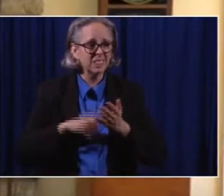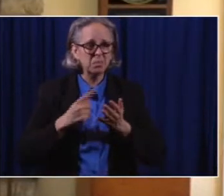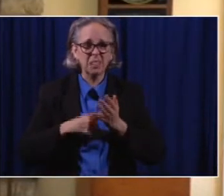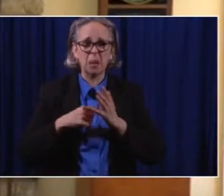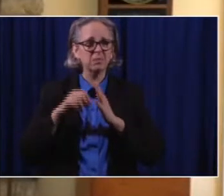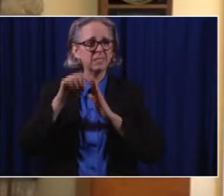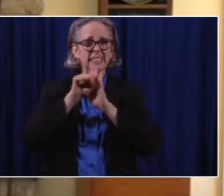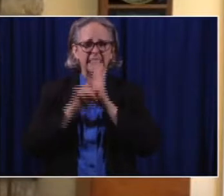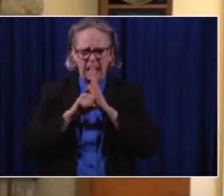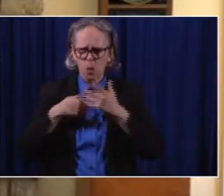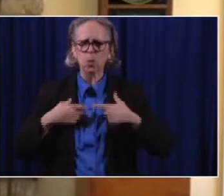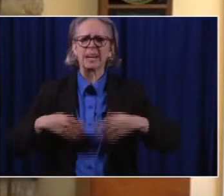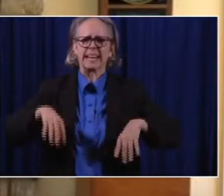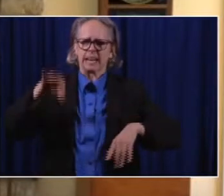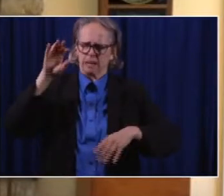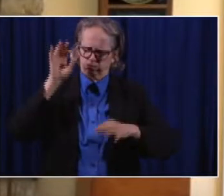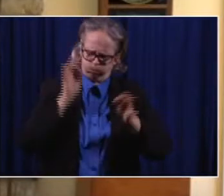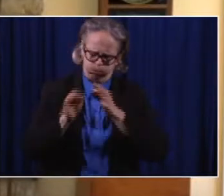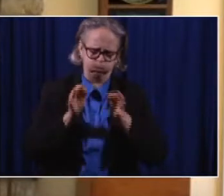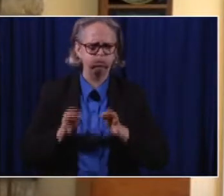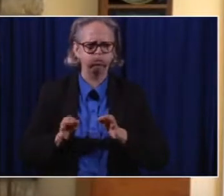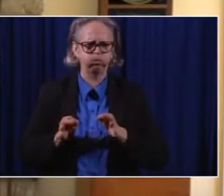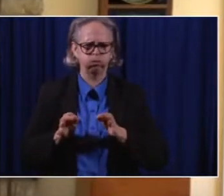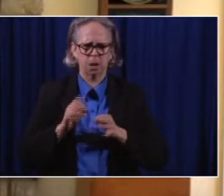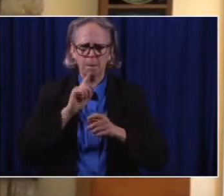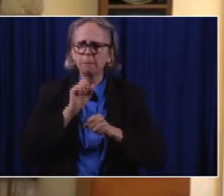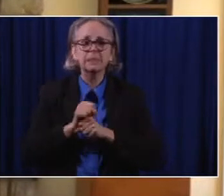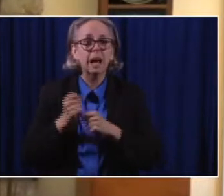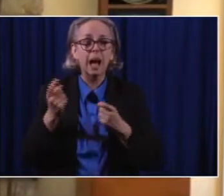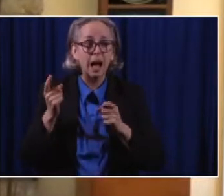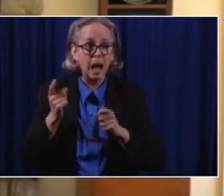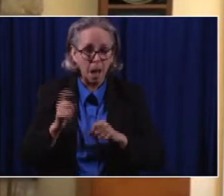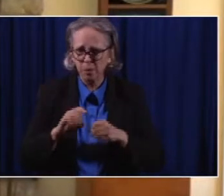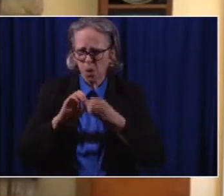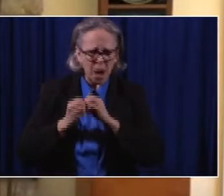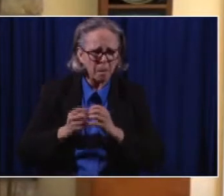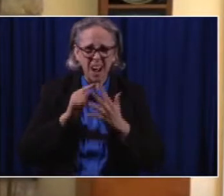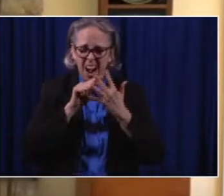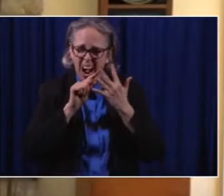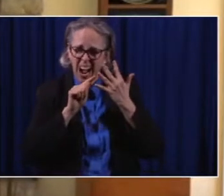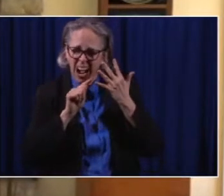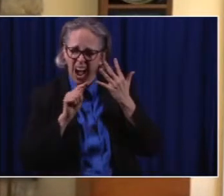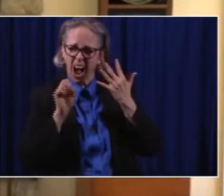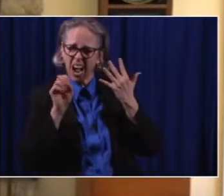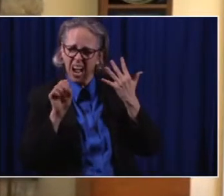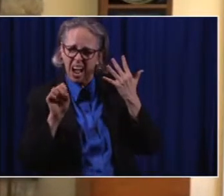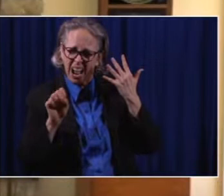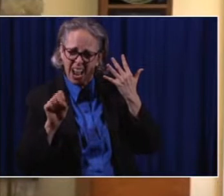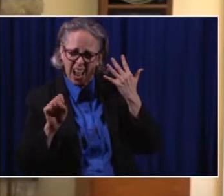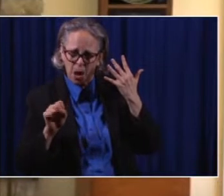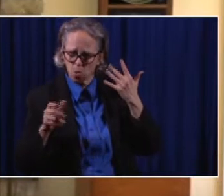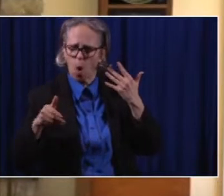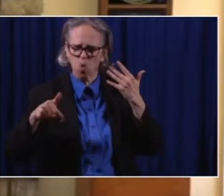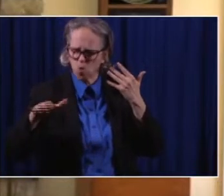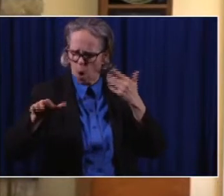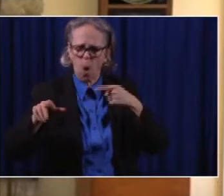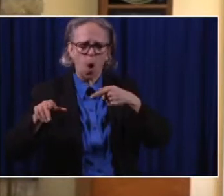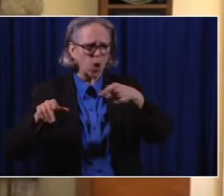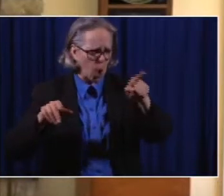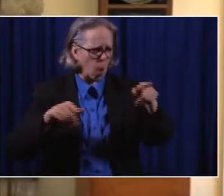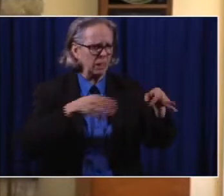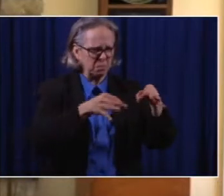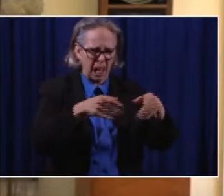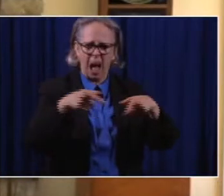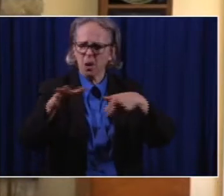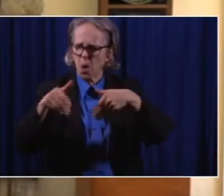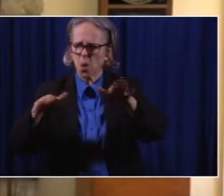is going on, what the numbers do show. And not everybody's got a busy life. Not everyone